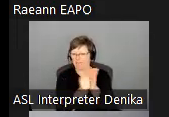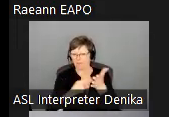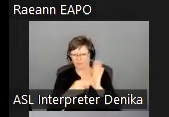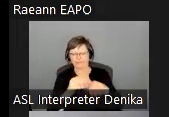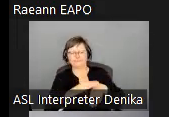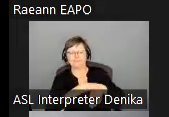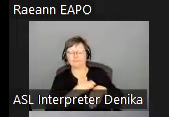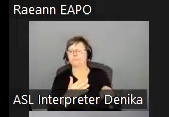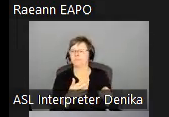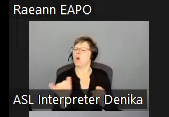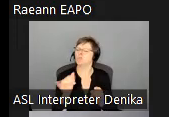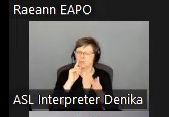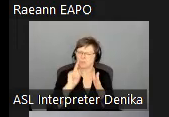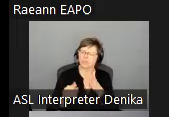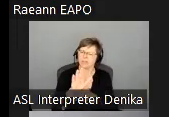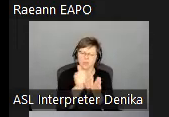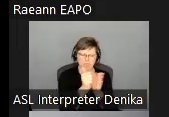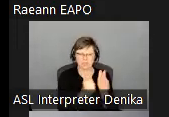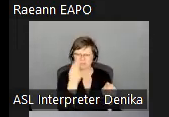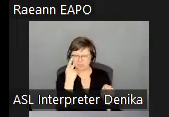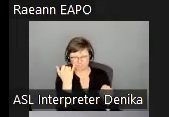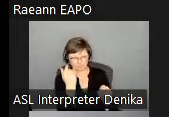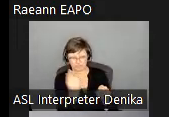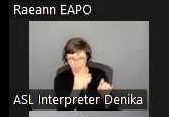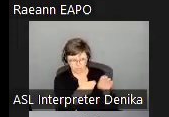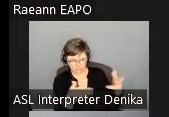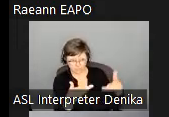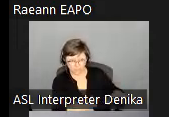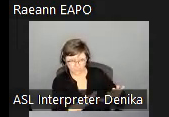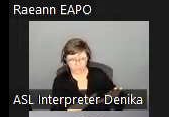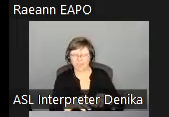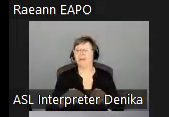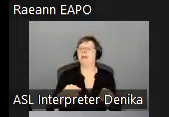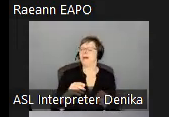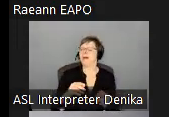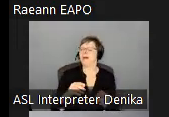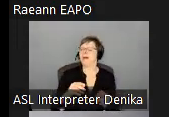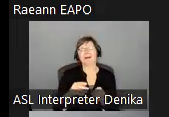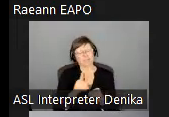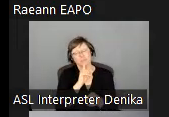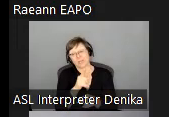accounts to see if any accounts have been opened. Our largest reporting to the Canadian Anti-Fraud Centre is identity theft and fraud.